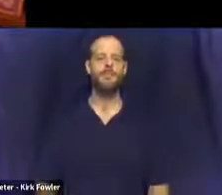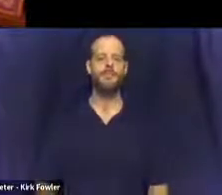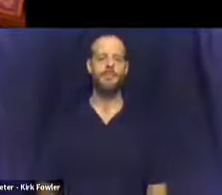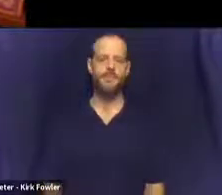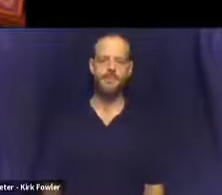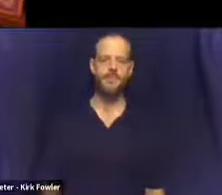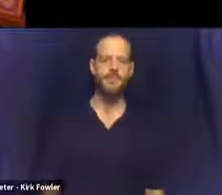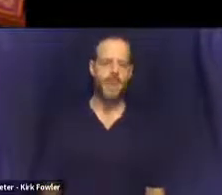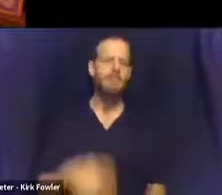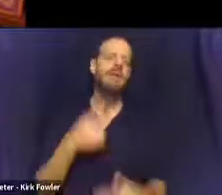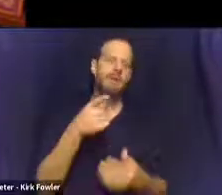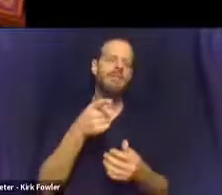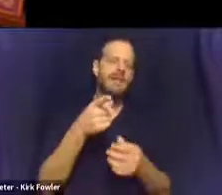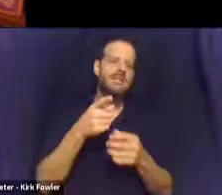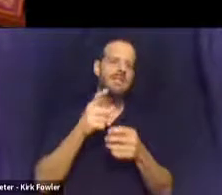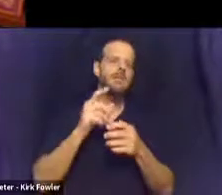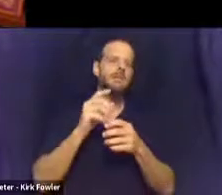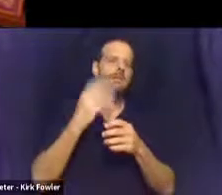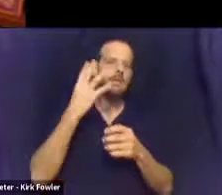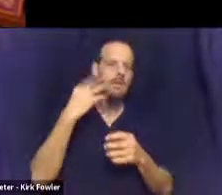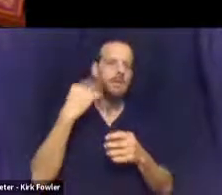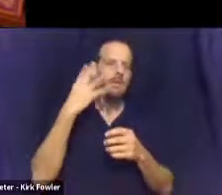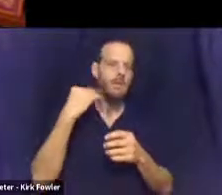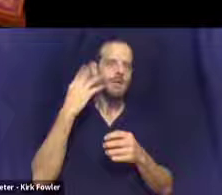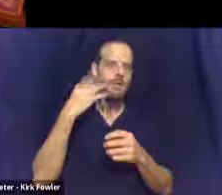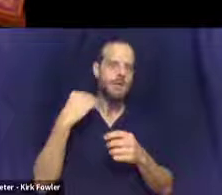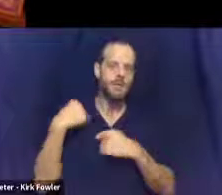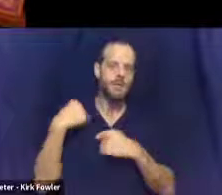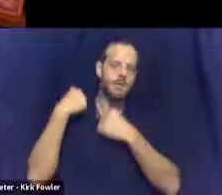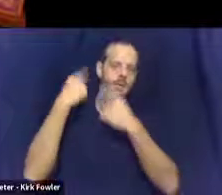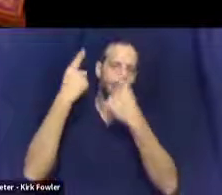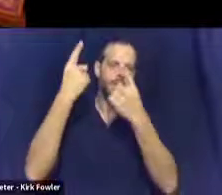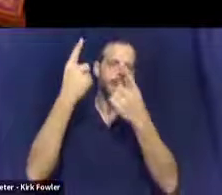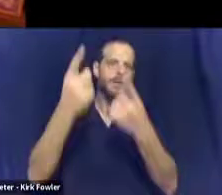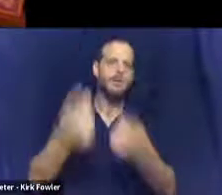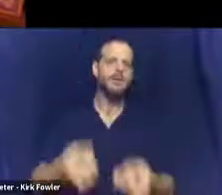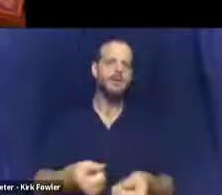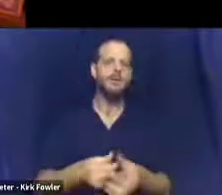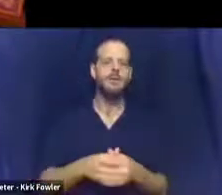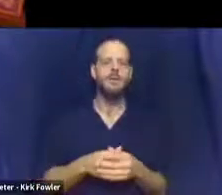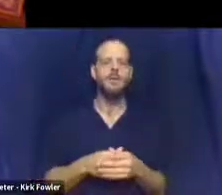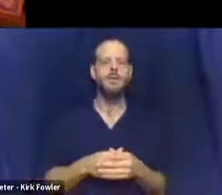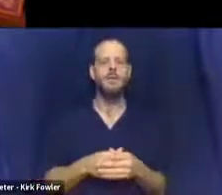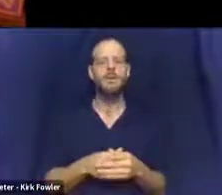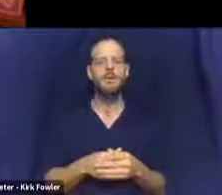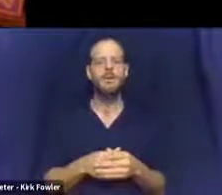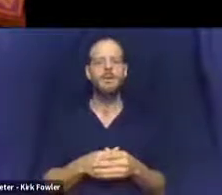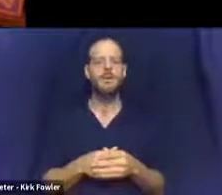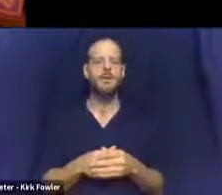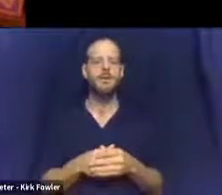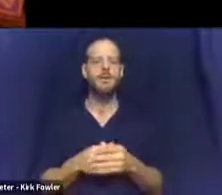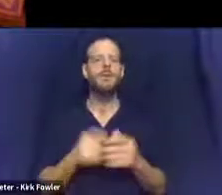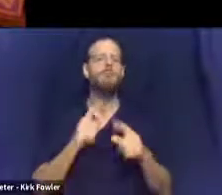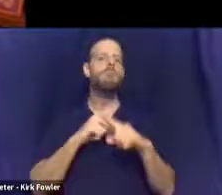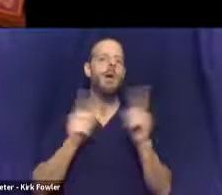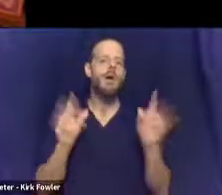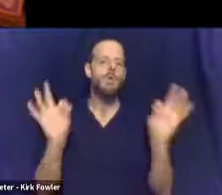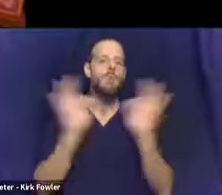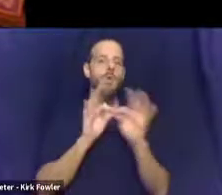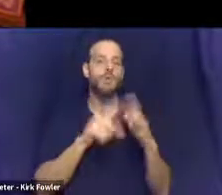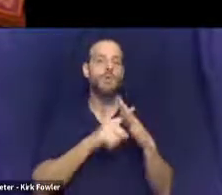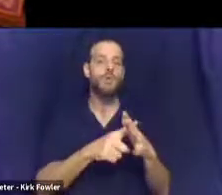he's solidified over time, but something I just like to caution teams about is that we need to just have a really concrete way of knowing that we've